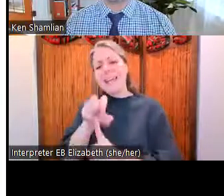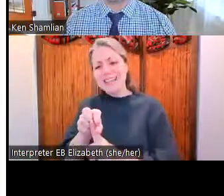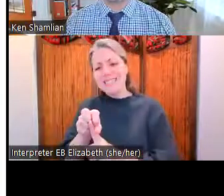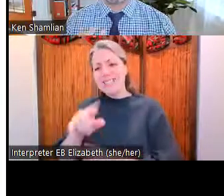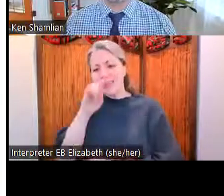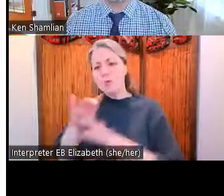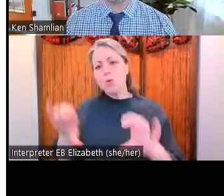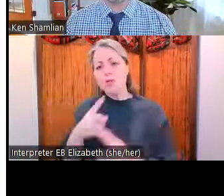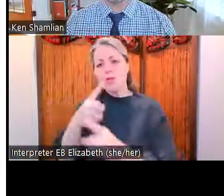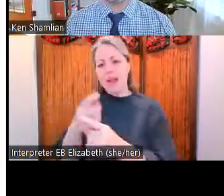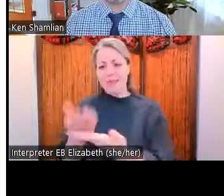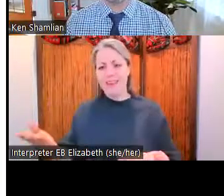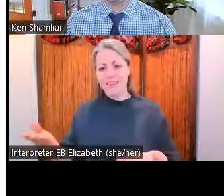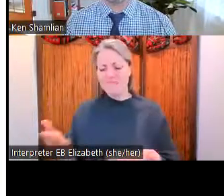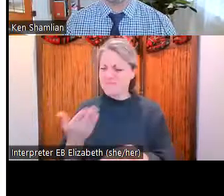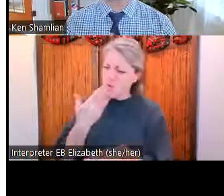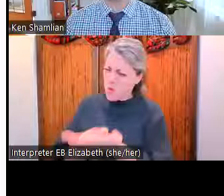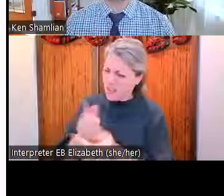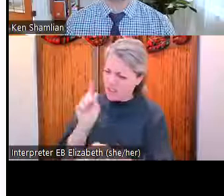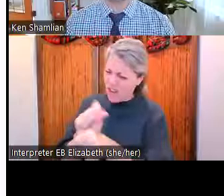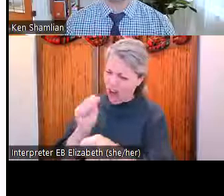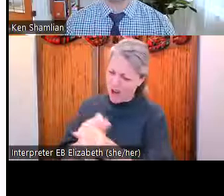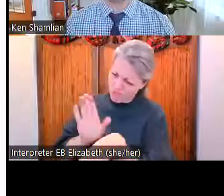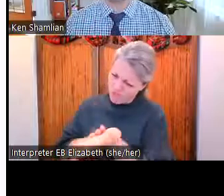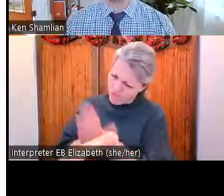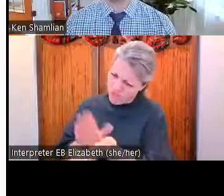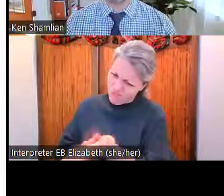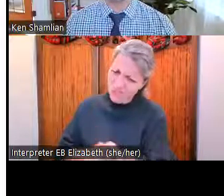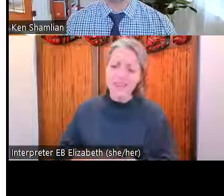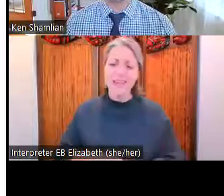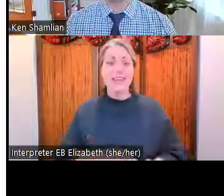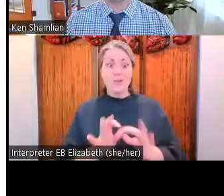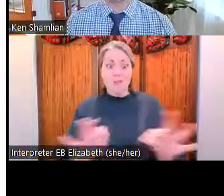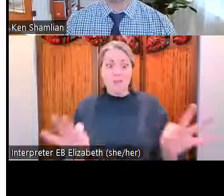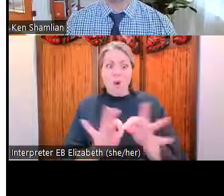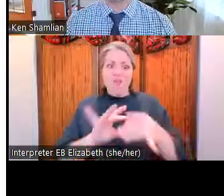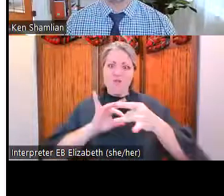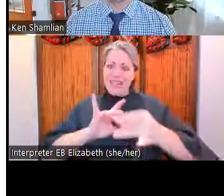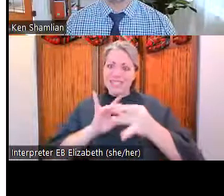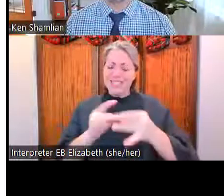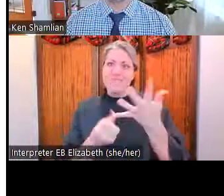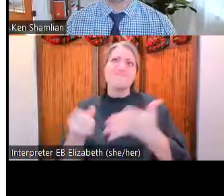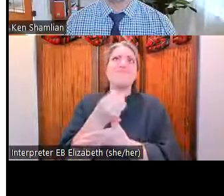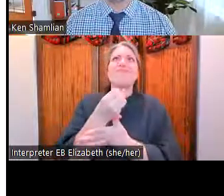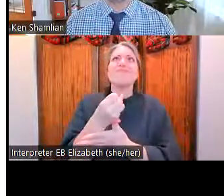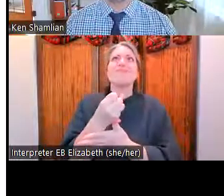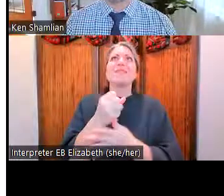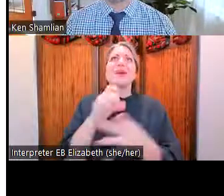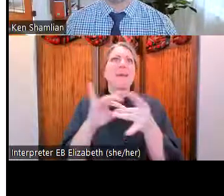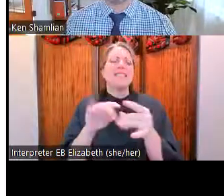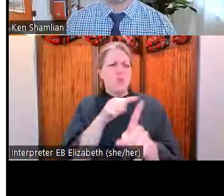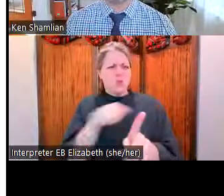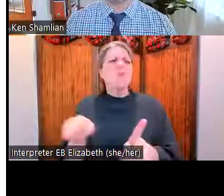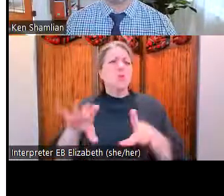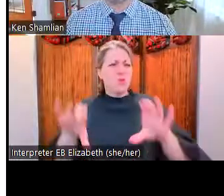so key for your relationship with your child, the key for the message that they're also doing things that are good. They're not